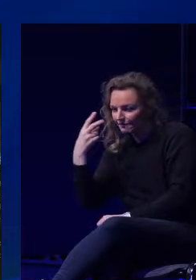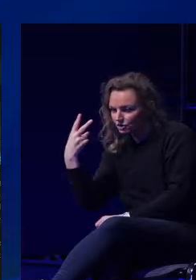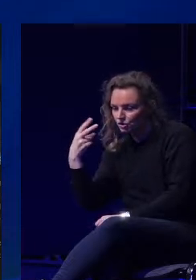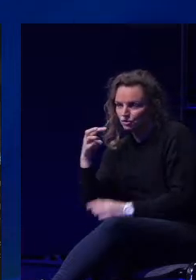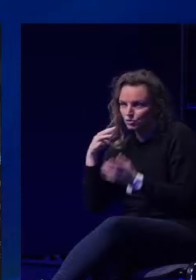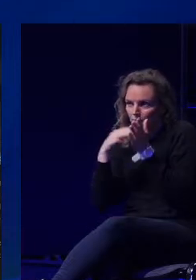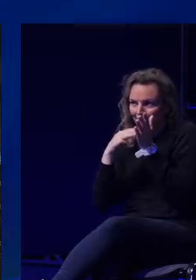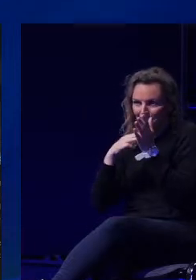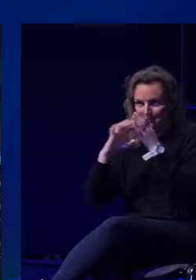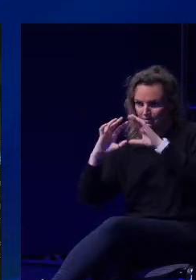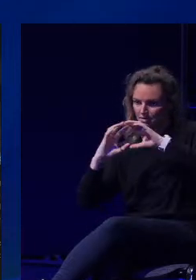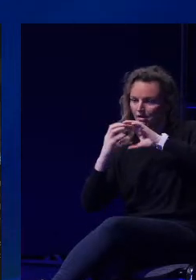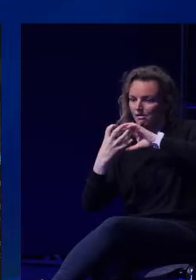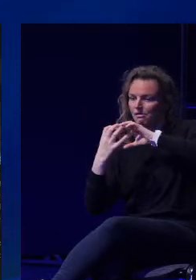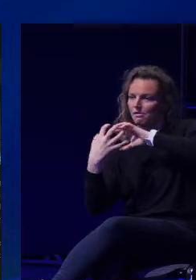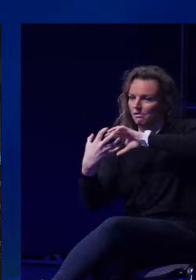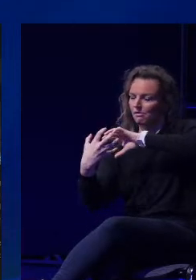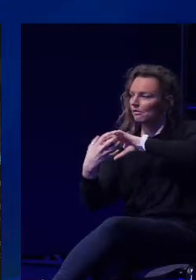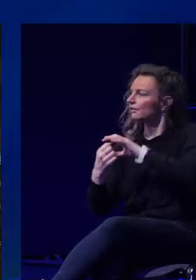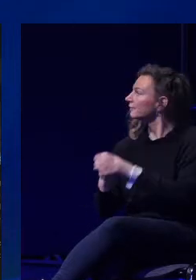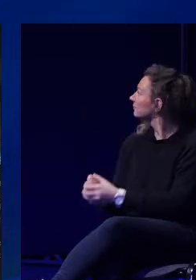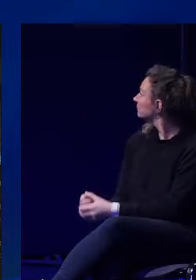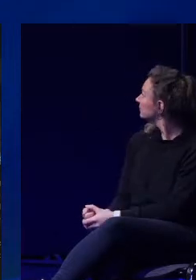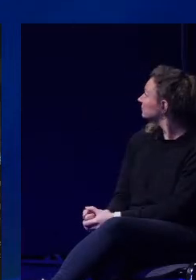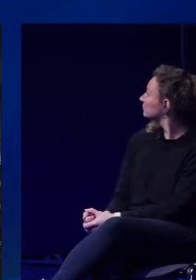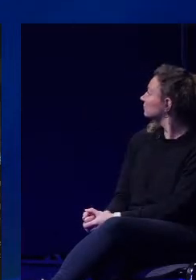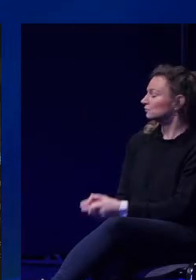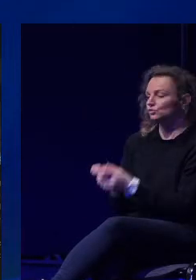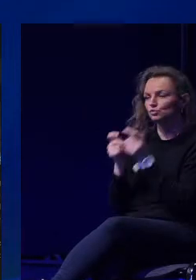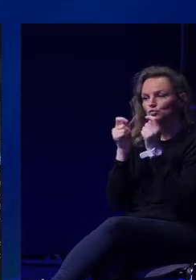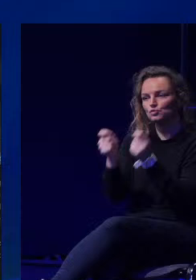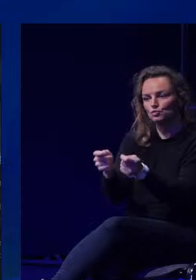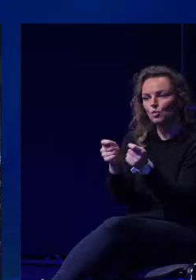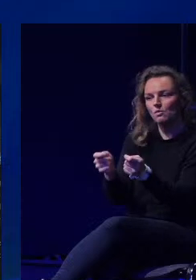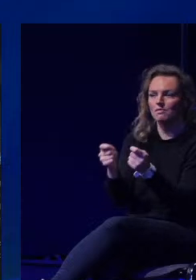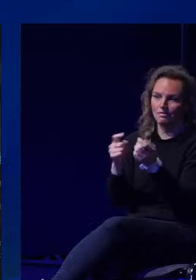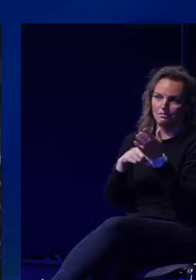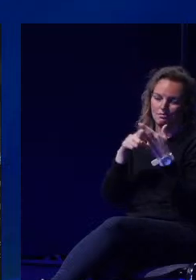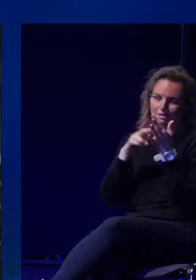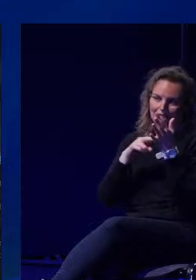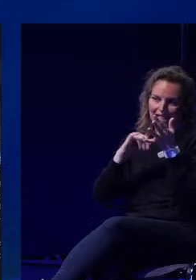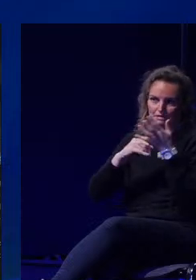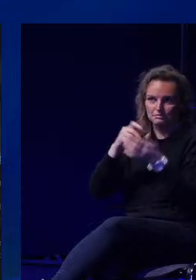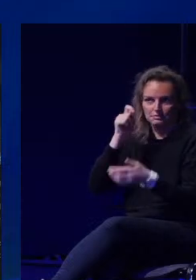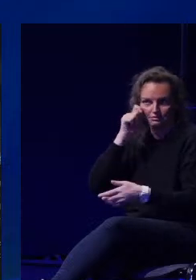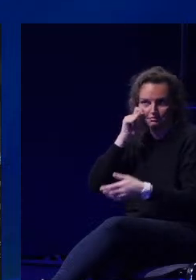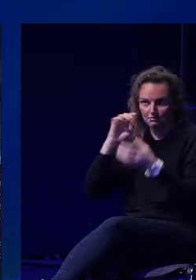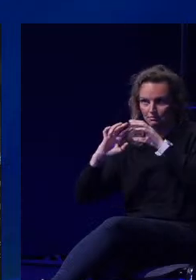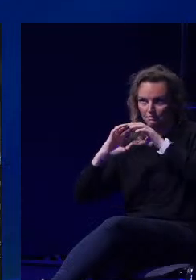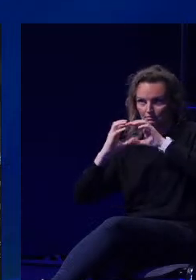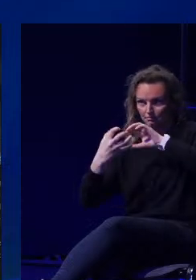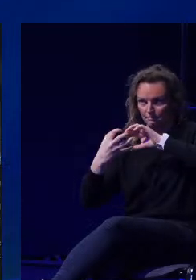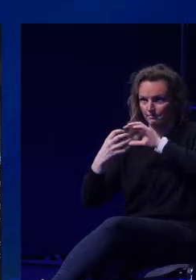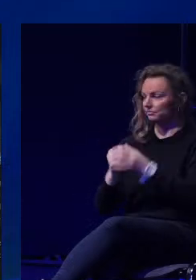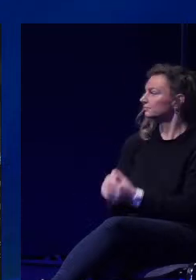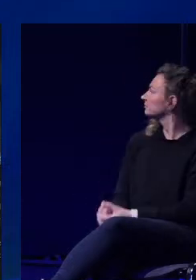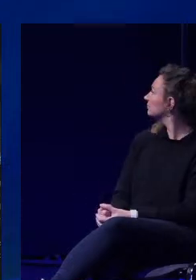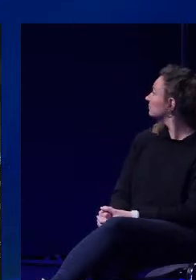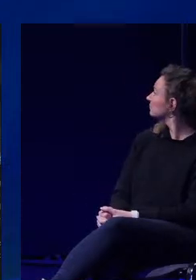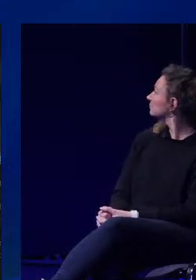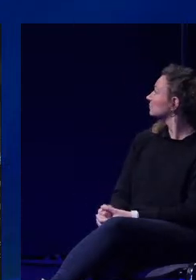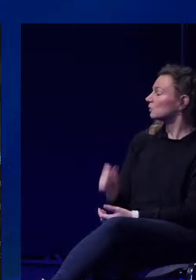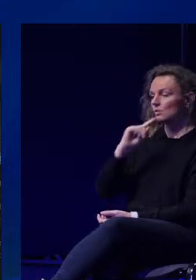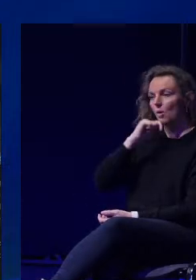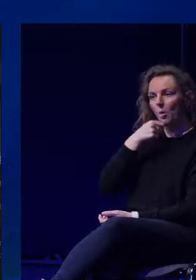72mm prime cook lens that I love. Right, so it's all in real time